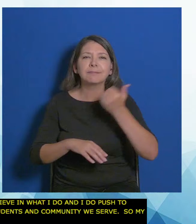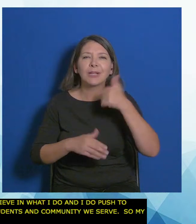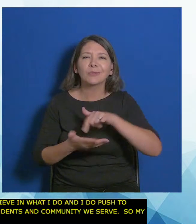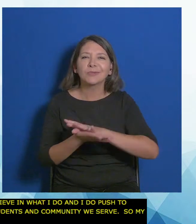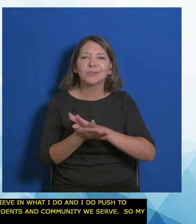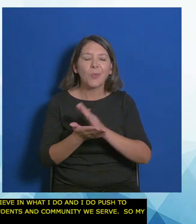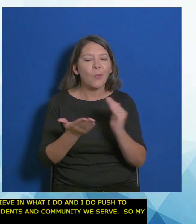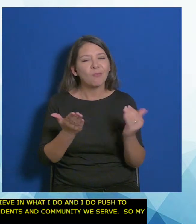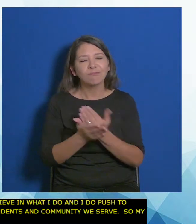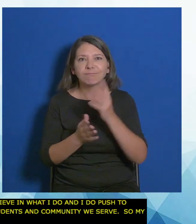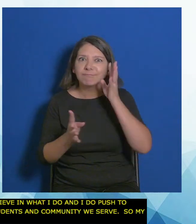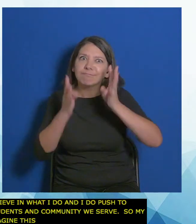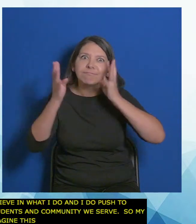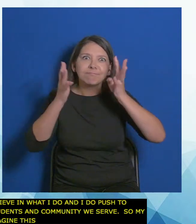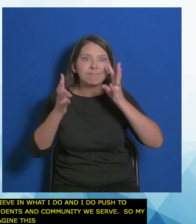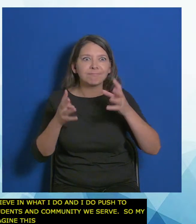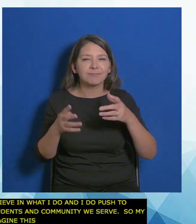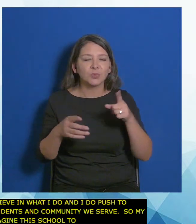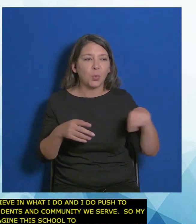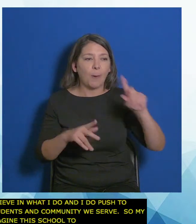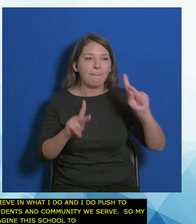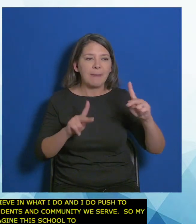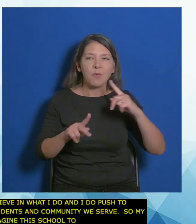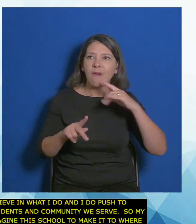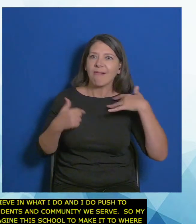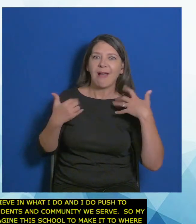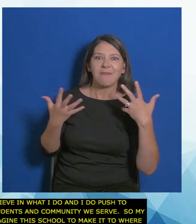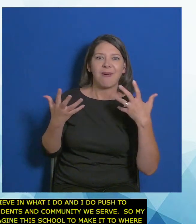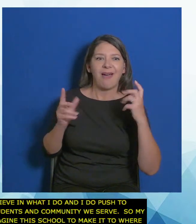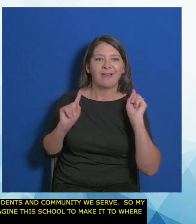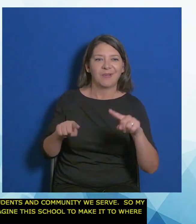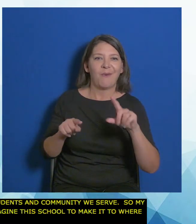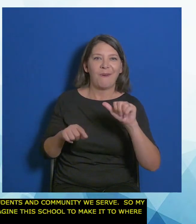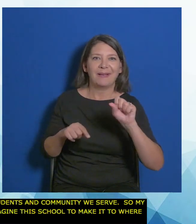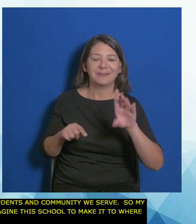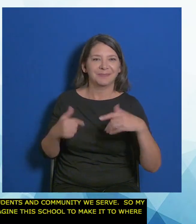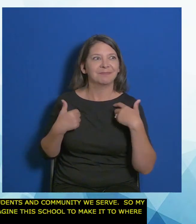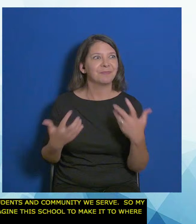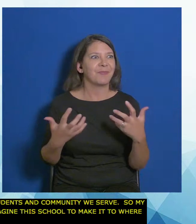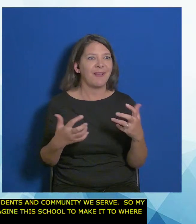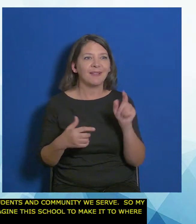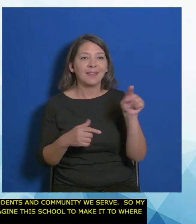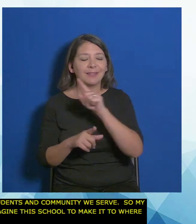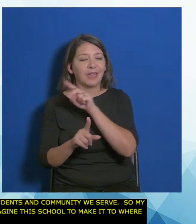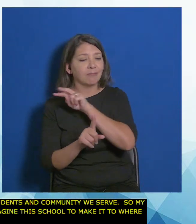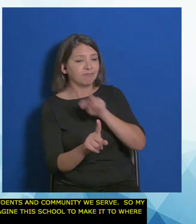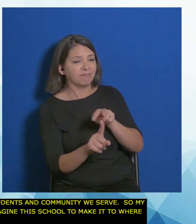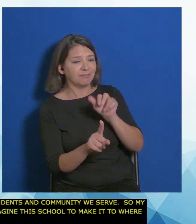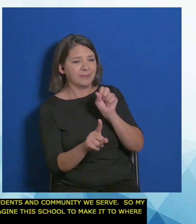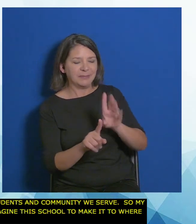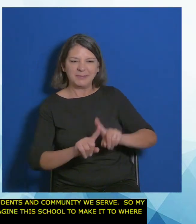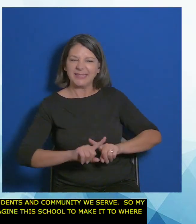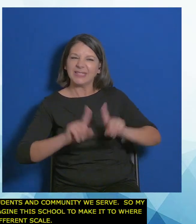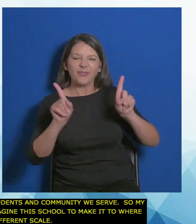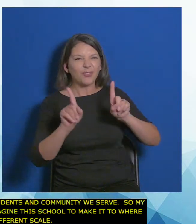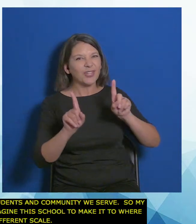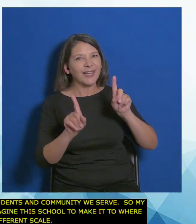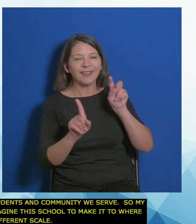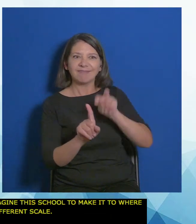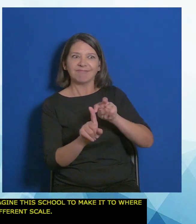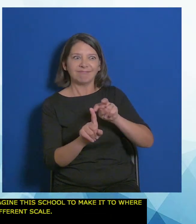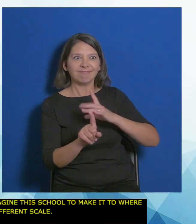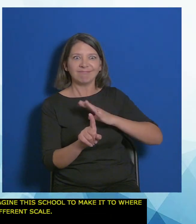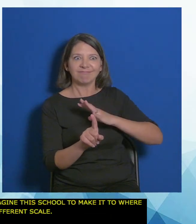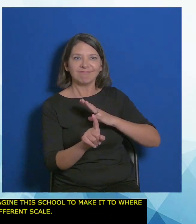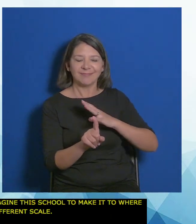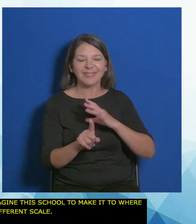people actually want to come here, to where it is recognized on a different scale? So that's my goal going into